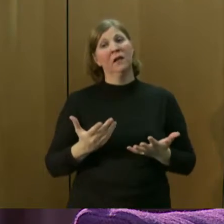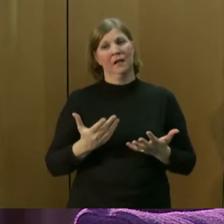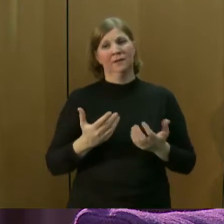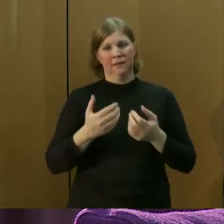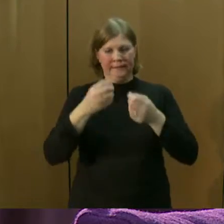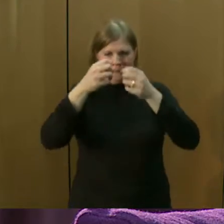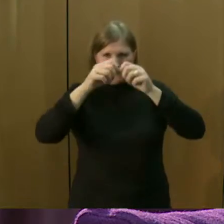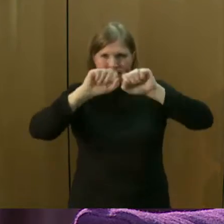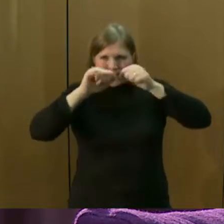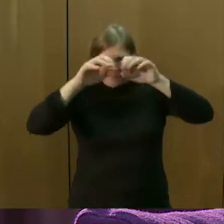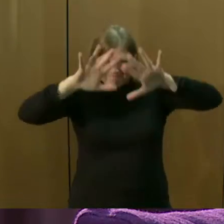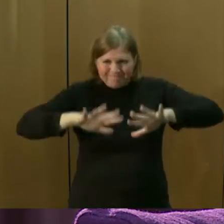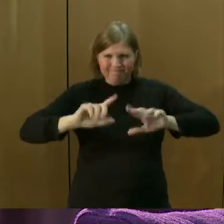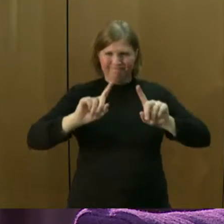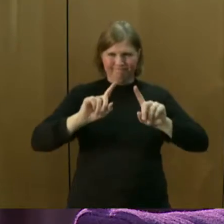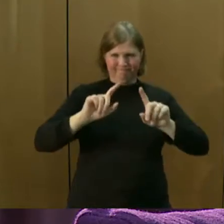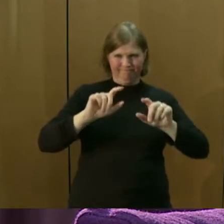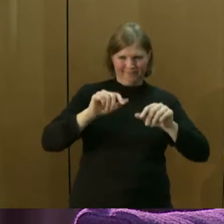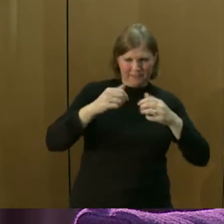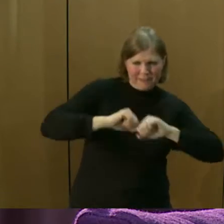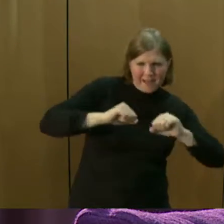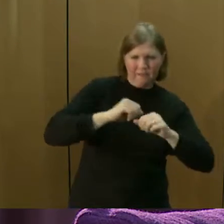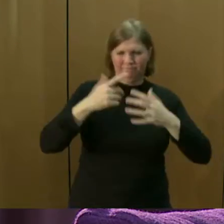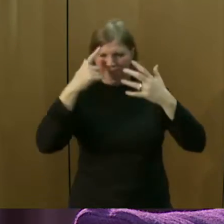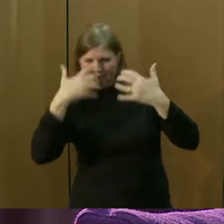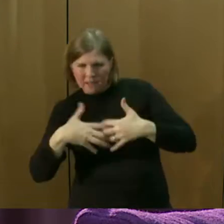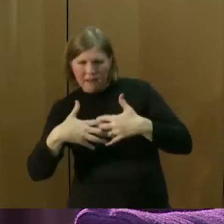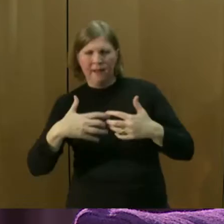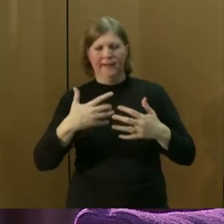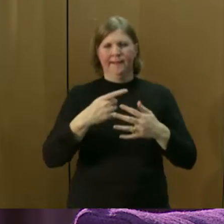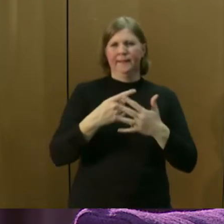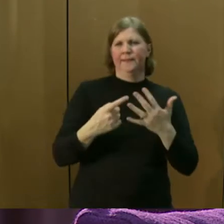and the technical spec of those spaces, and also their